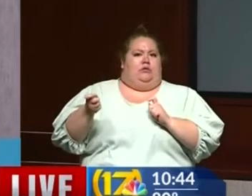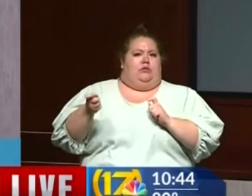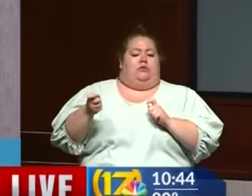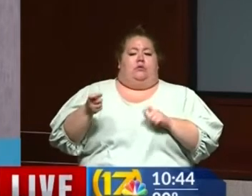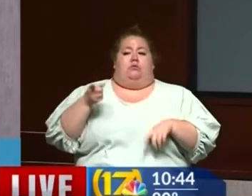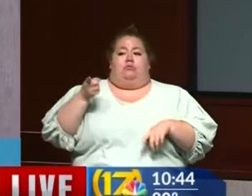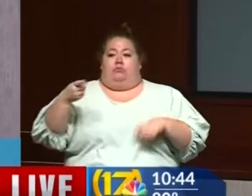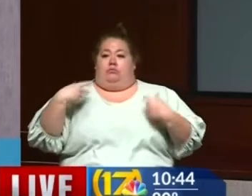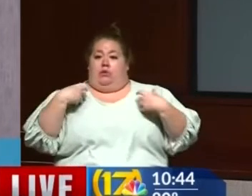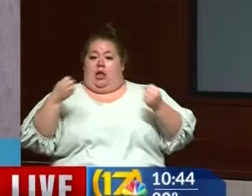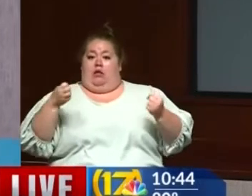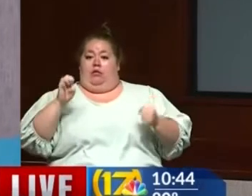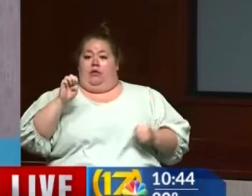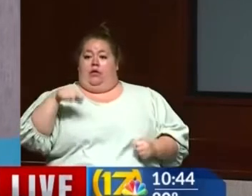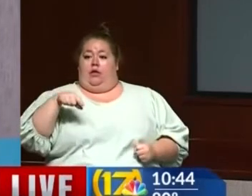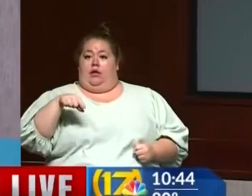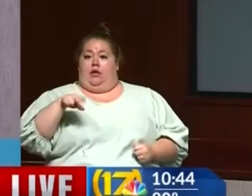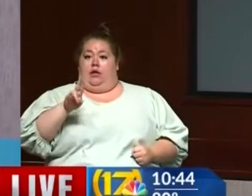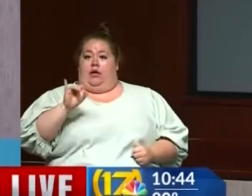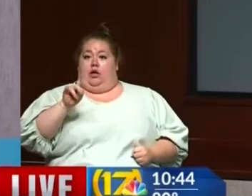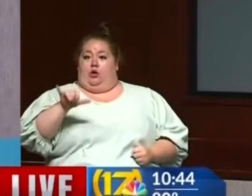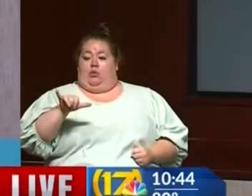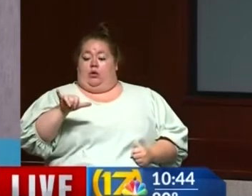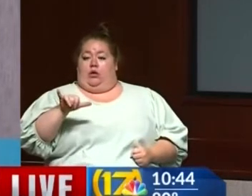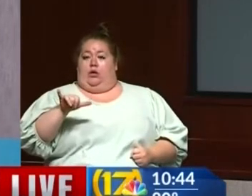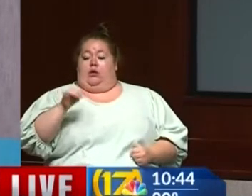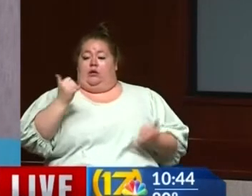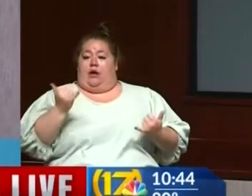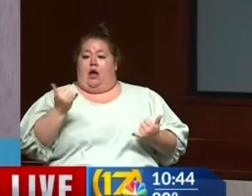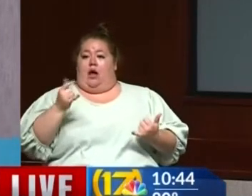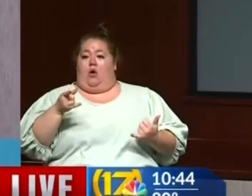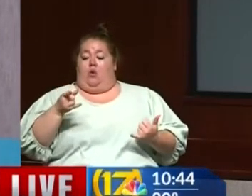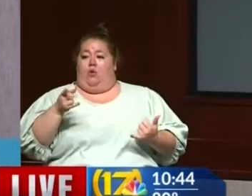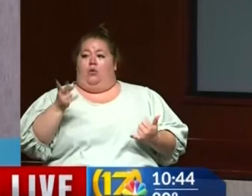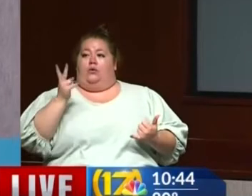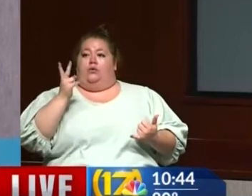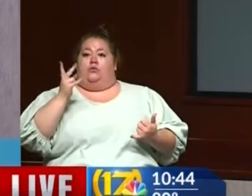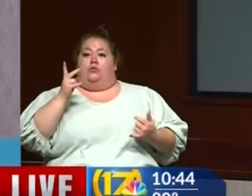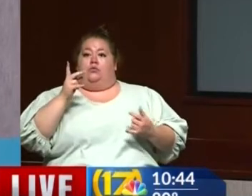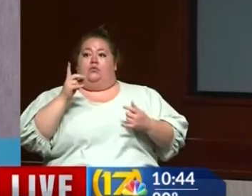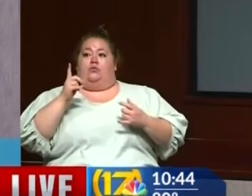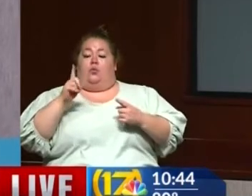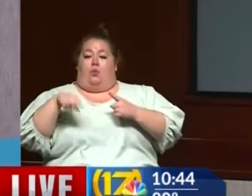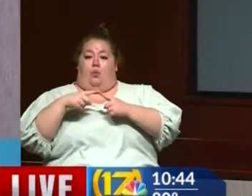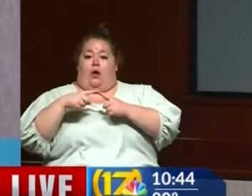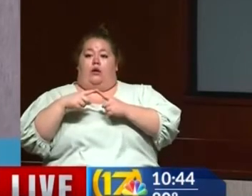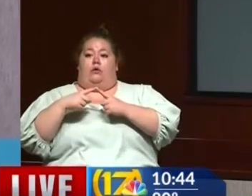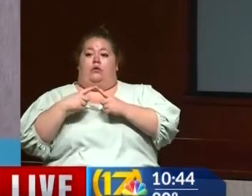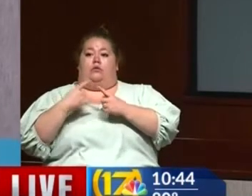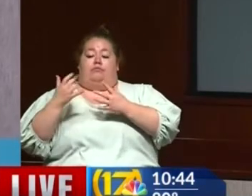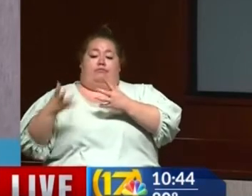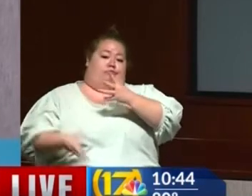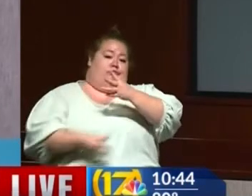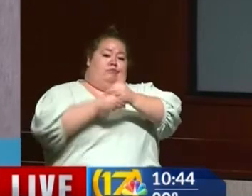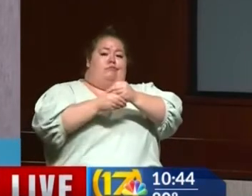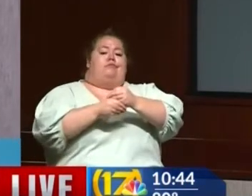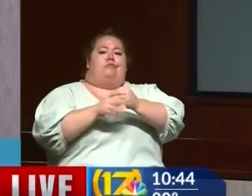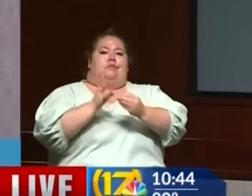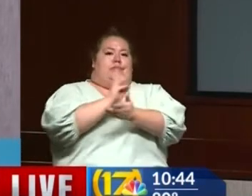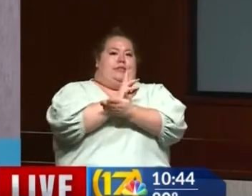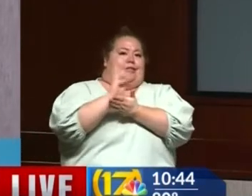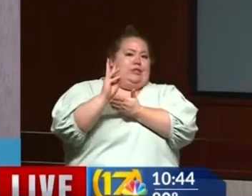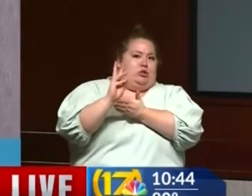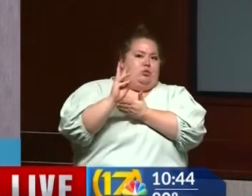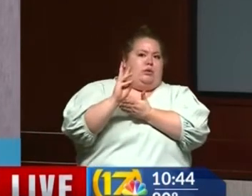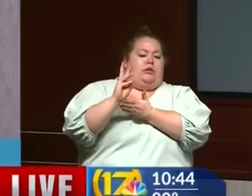does. Once implemented, there'll be a 6-week delay, it sounds like. They're still refining it based on